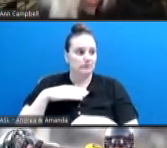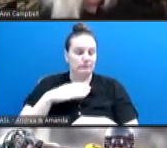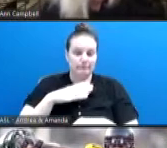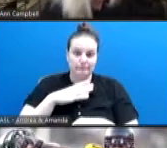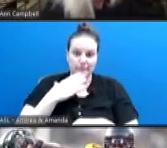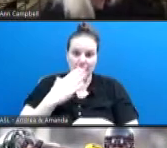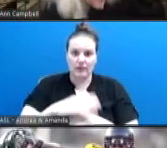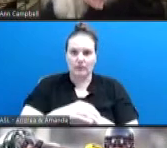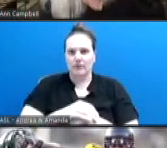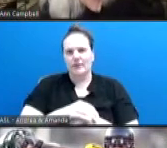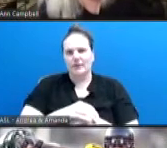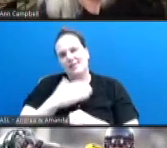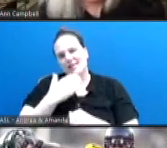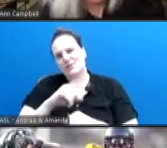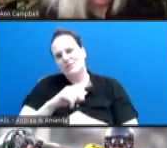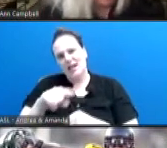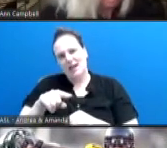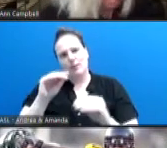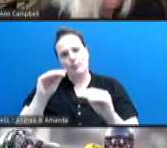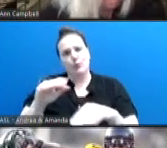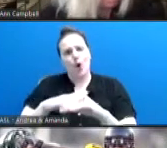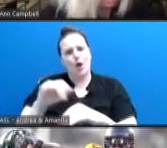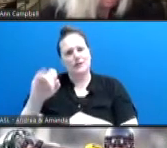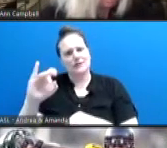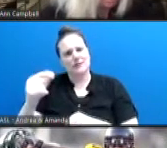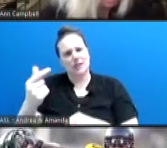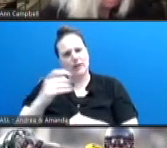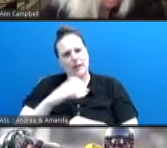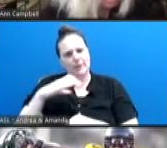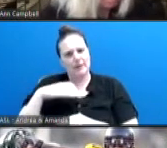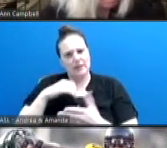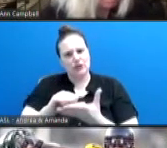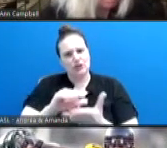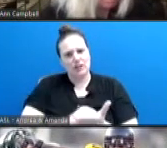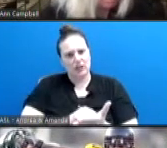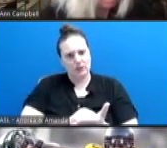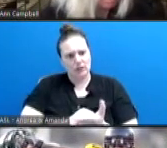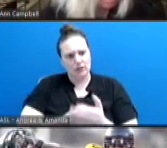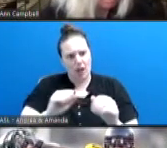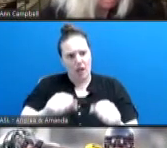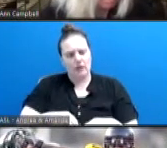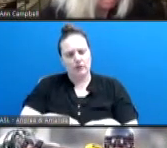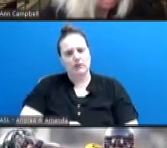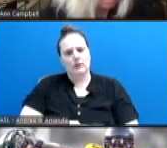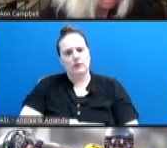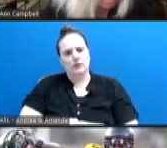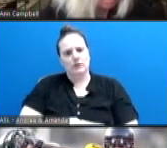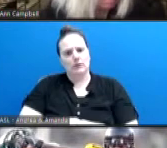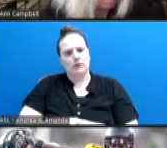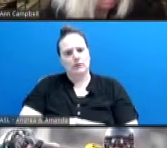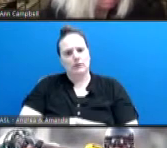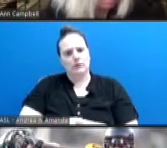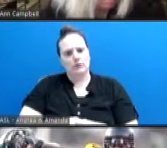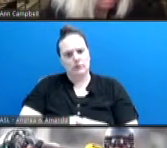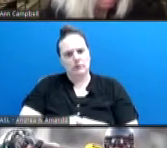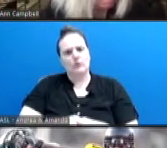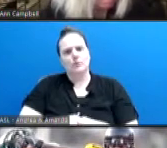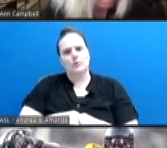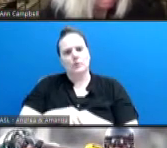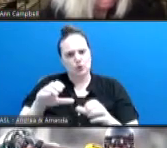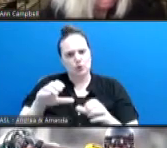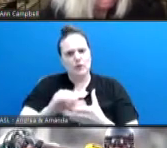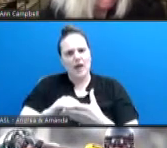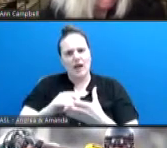Thank you, Zainab. And let's put that on the steering committee agenda. And we do some of what you've said,